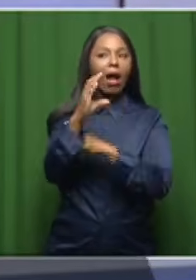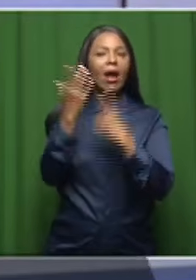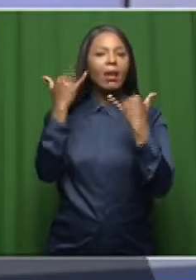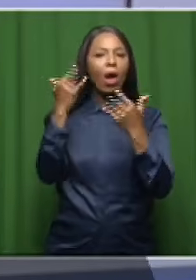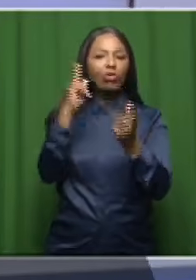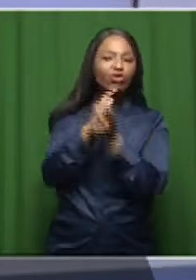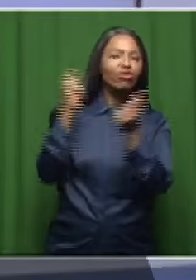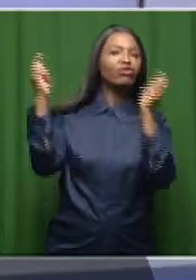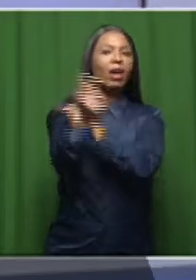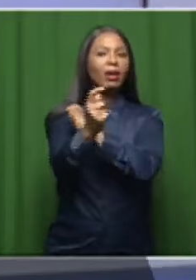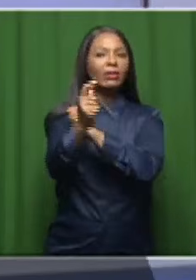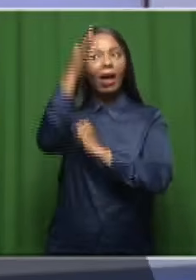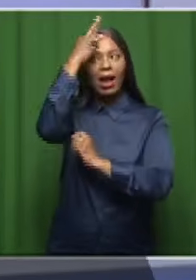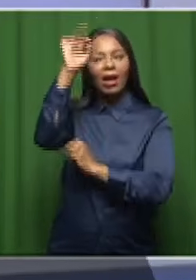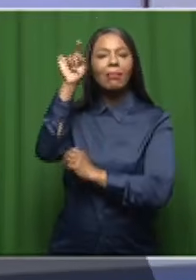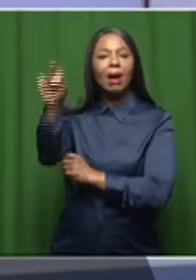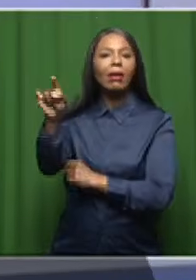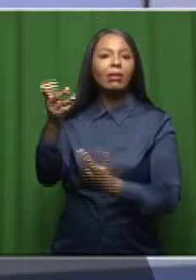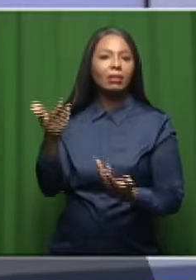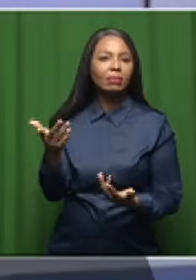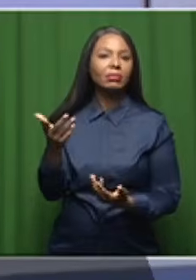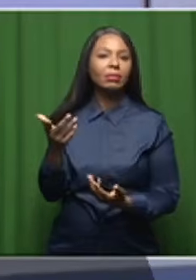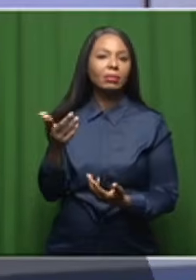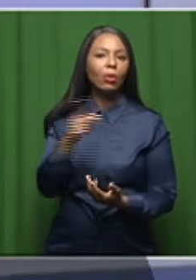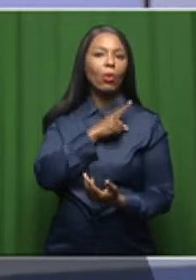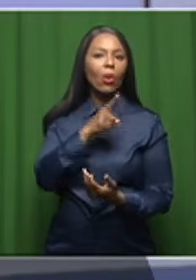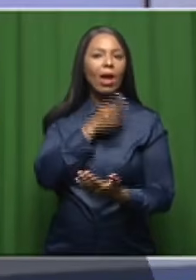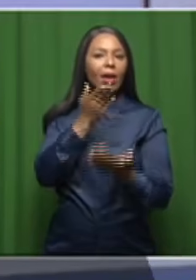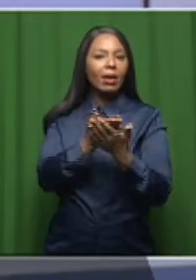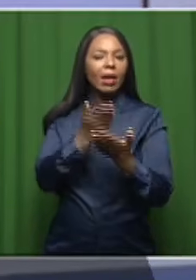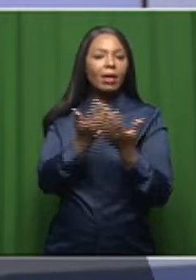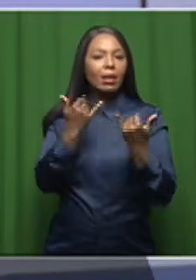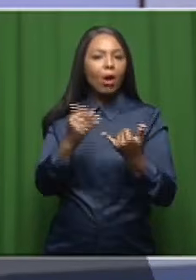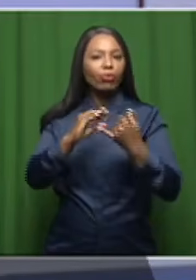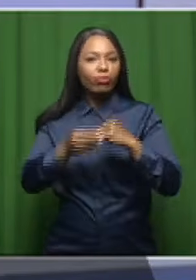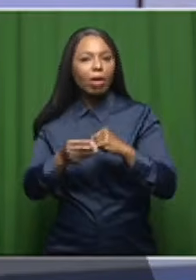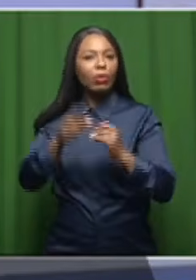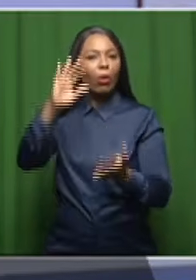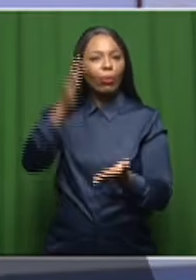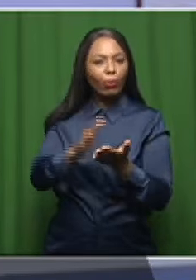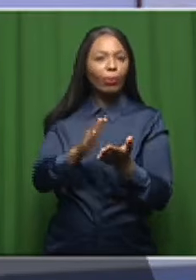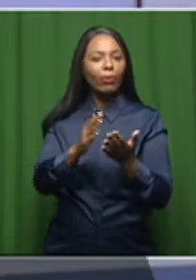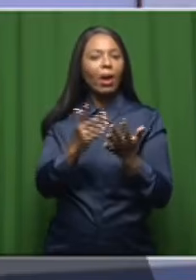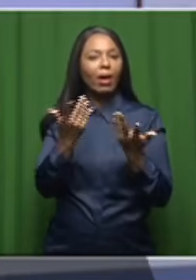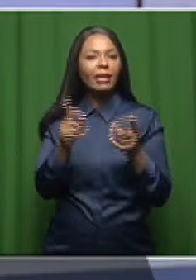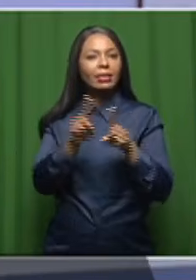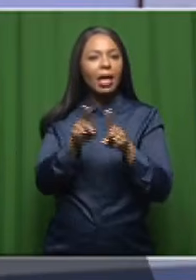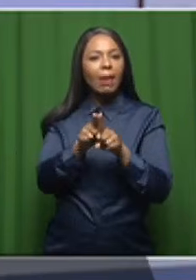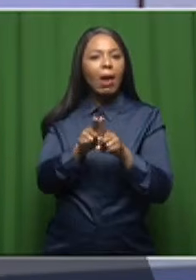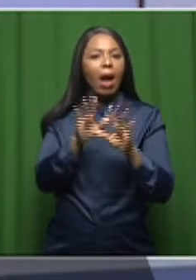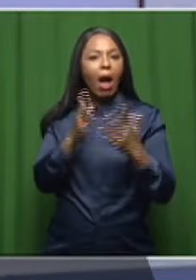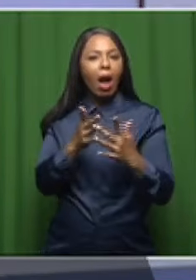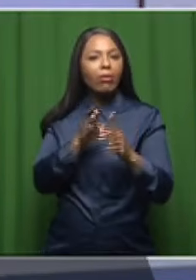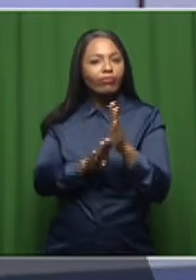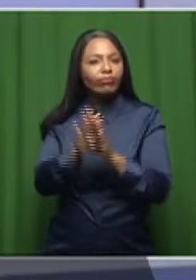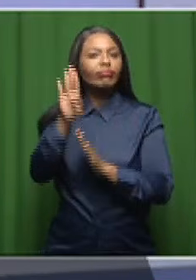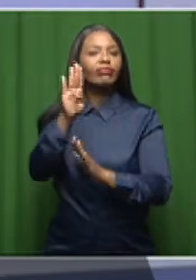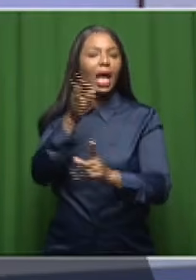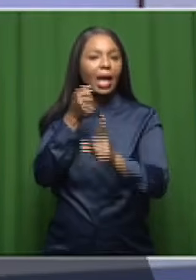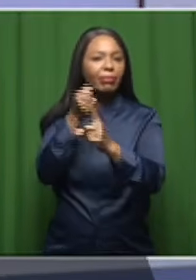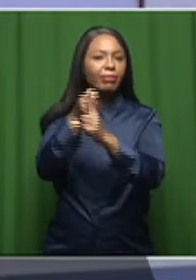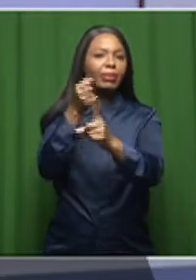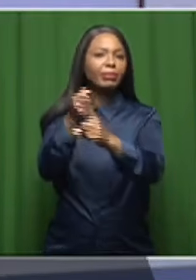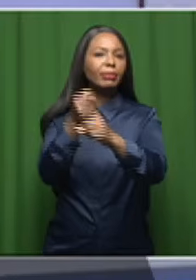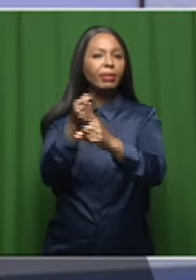actually continually challenge the status quo. It also requires experiment with new approaches and also adaptation to the